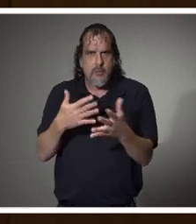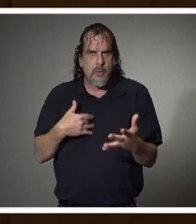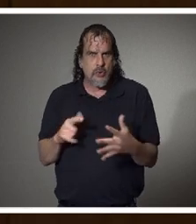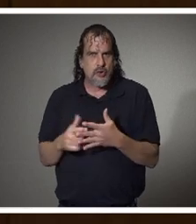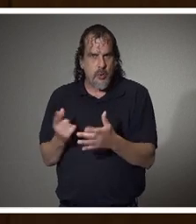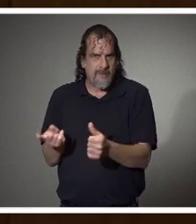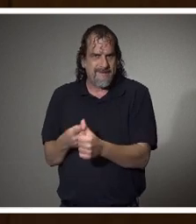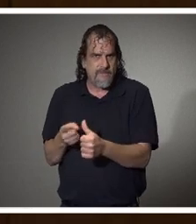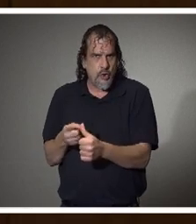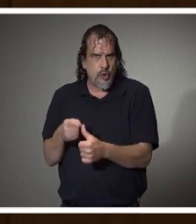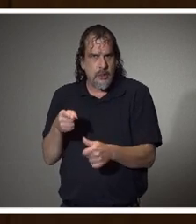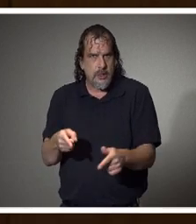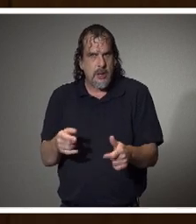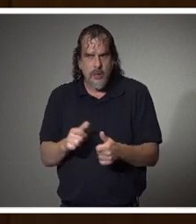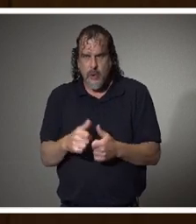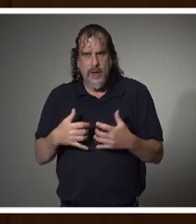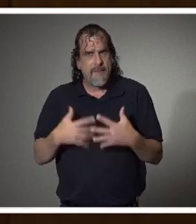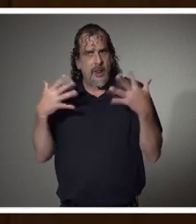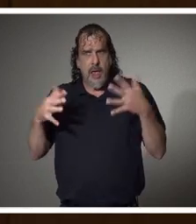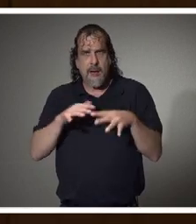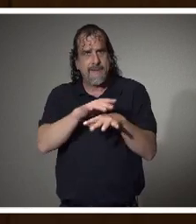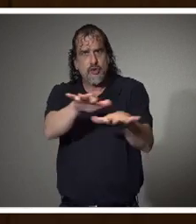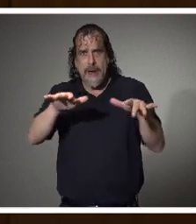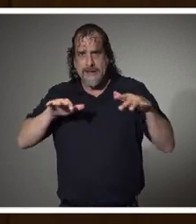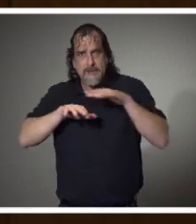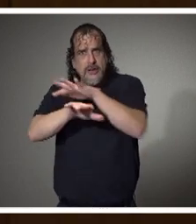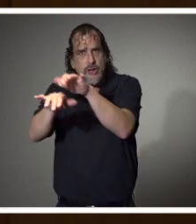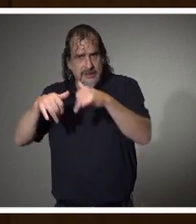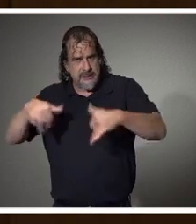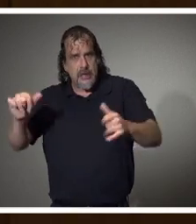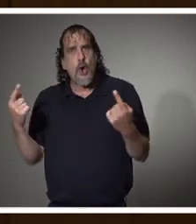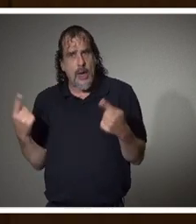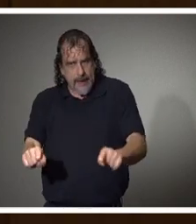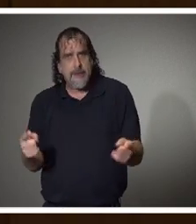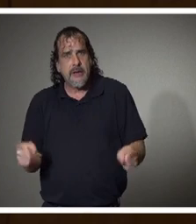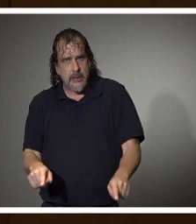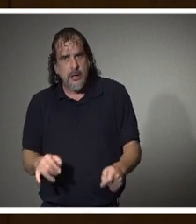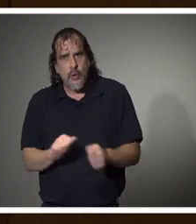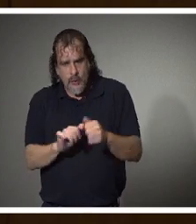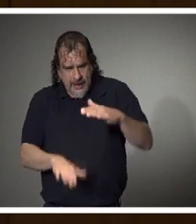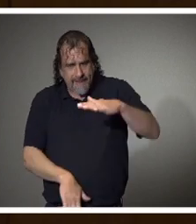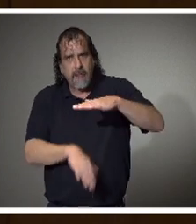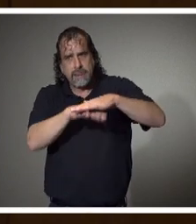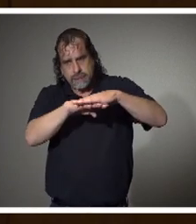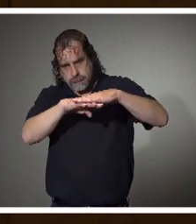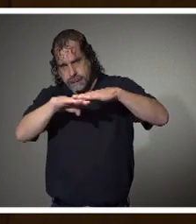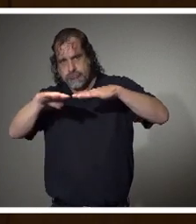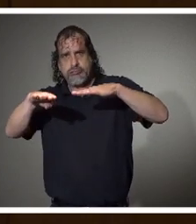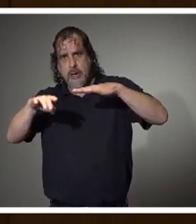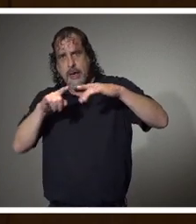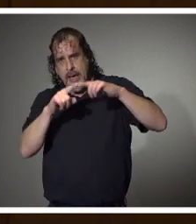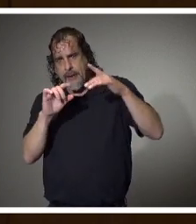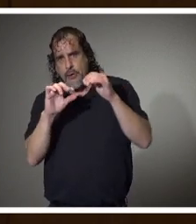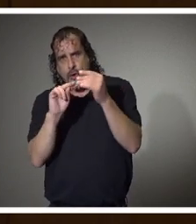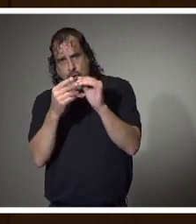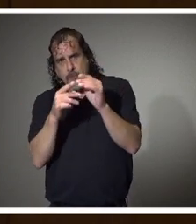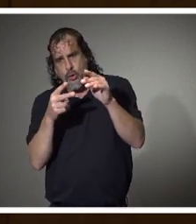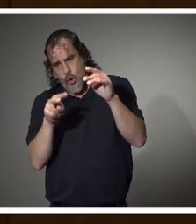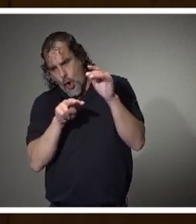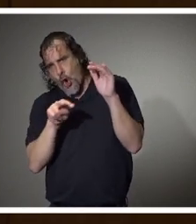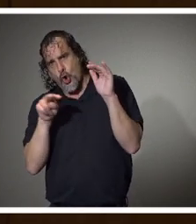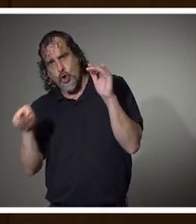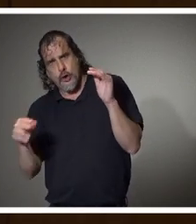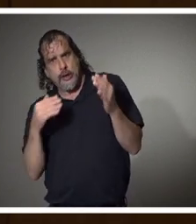have significant COVID transmission in the community. Although we've seen stability and certainly flattened the curve, and some of the markers are looking, you know,